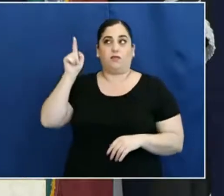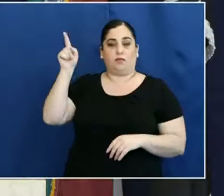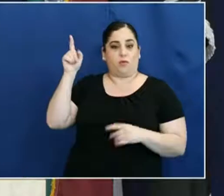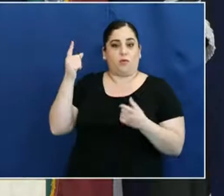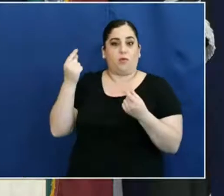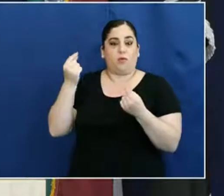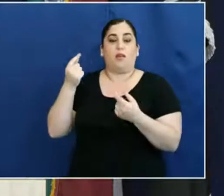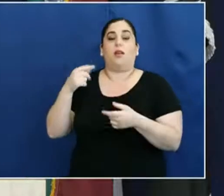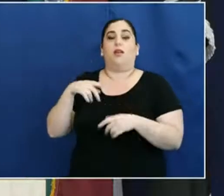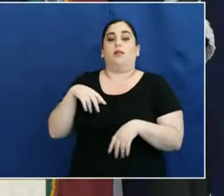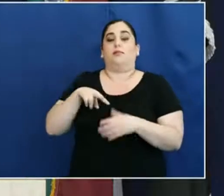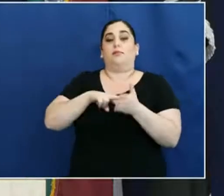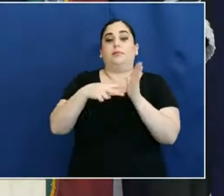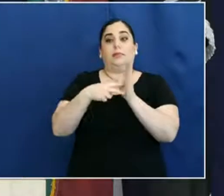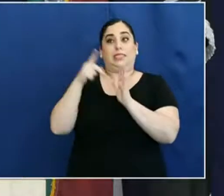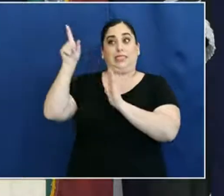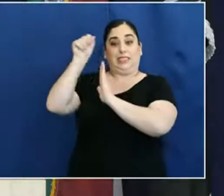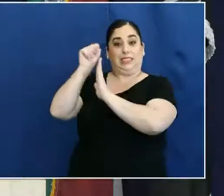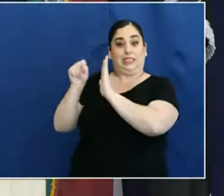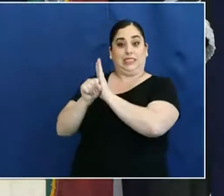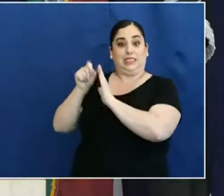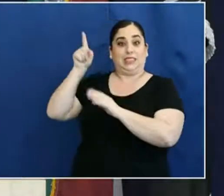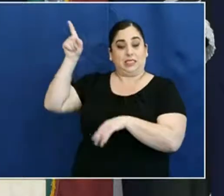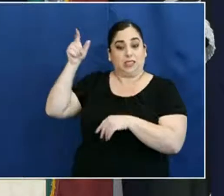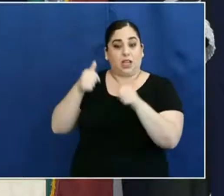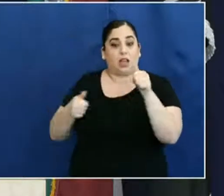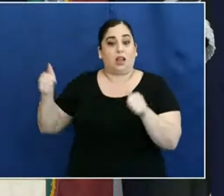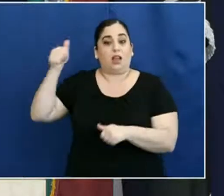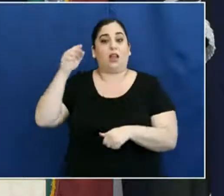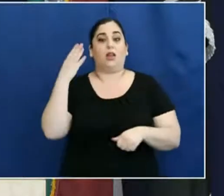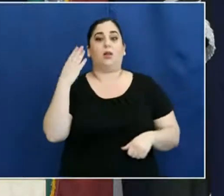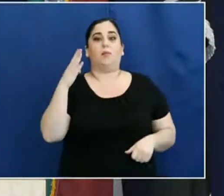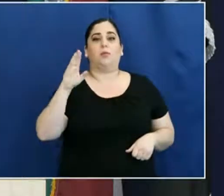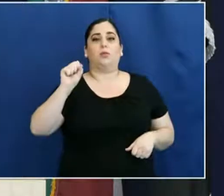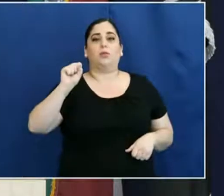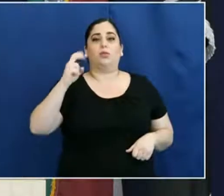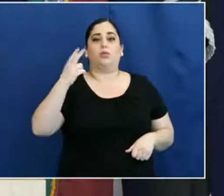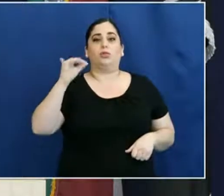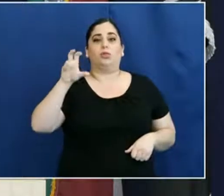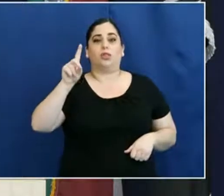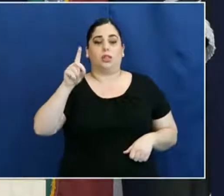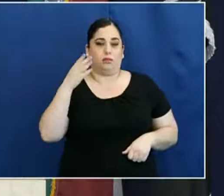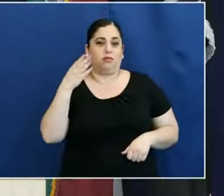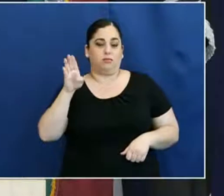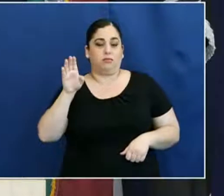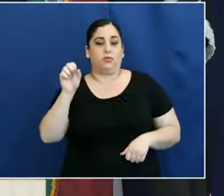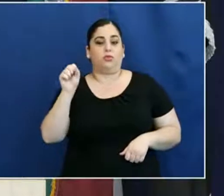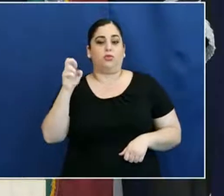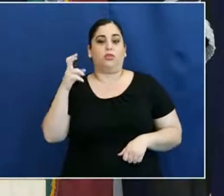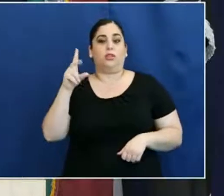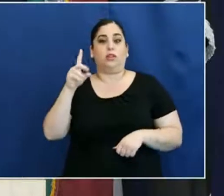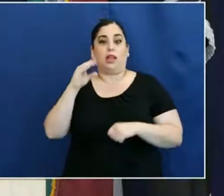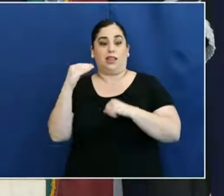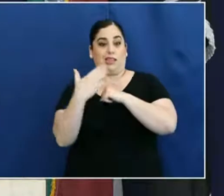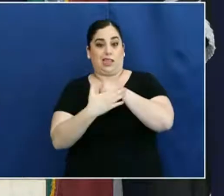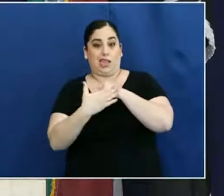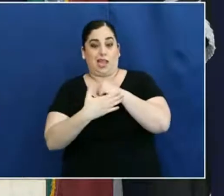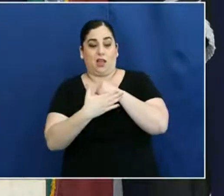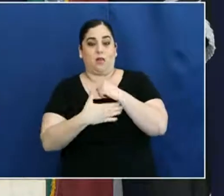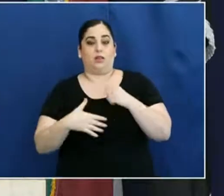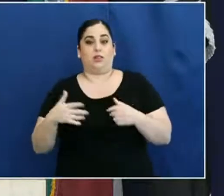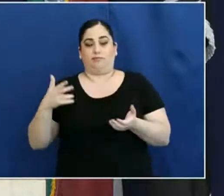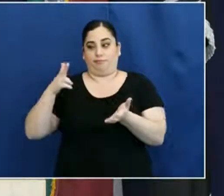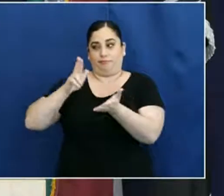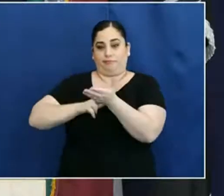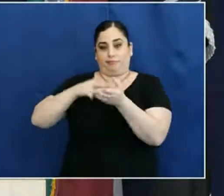arrangement between the state, Blue Shield, which is a third-party administrator, and the county. It's essentially memorializing the